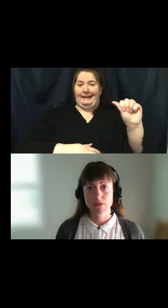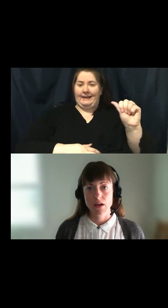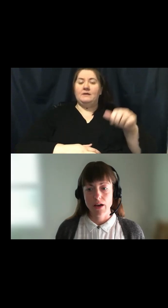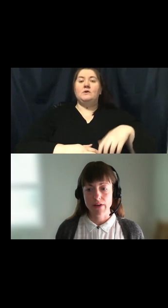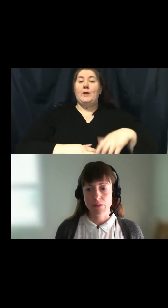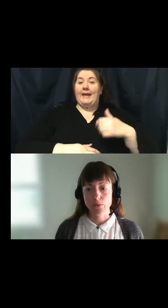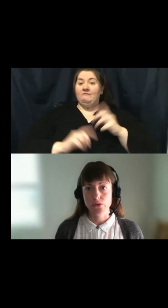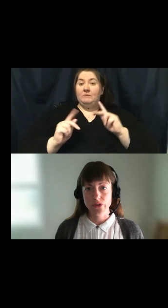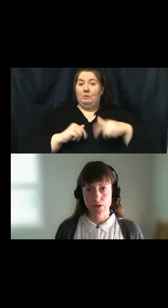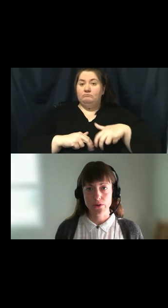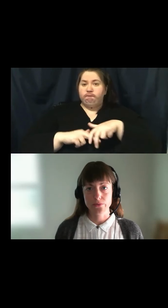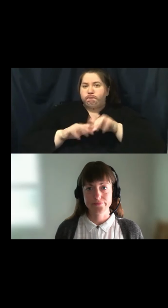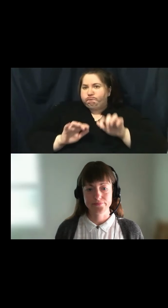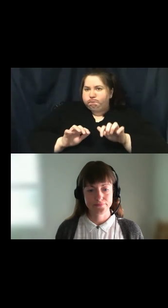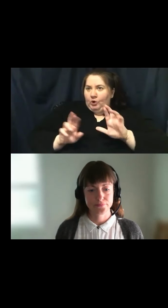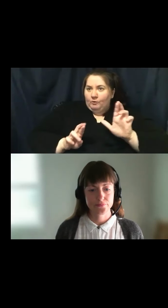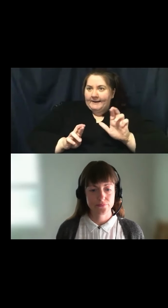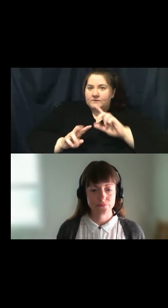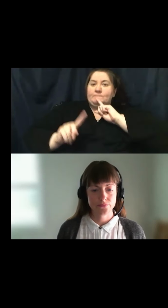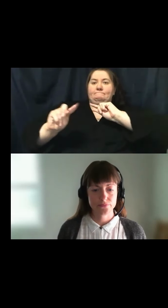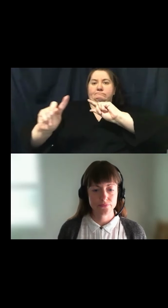team available to help you.